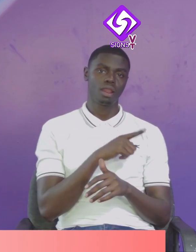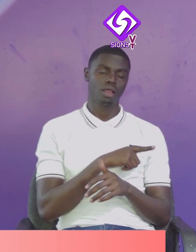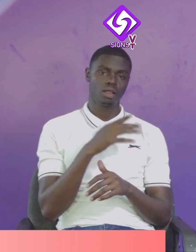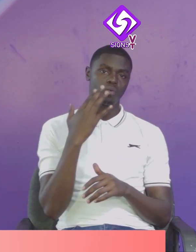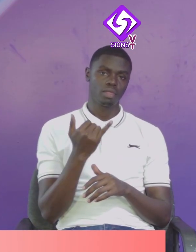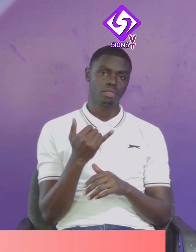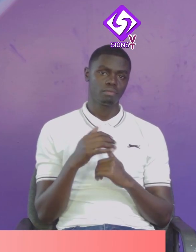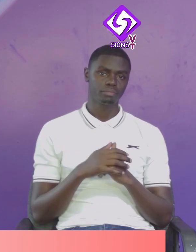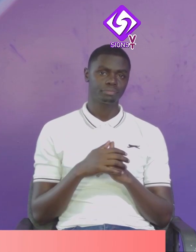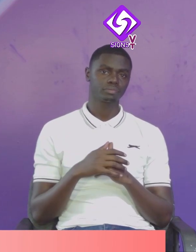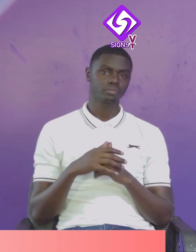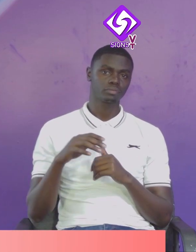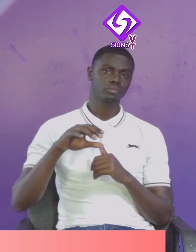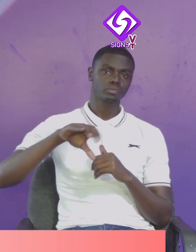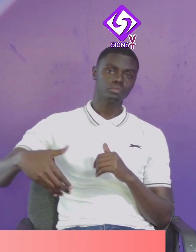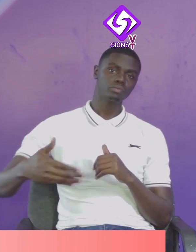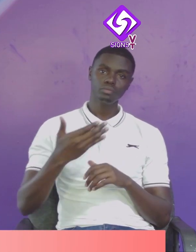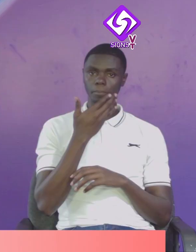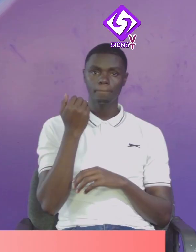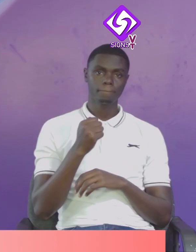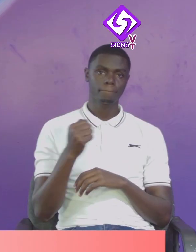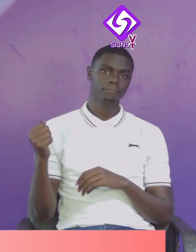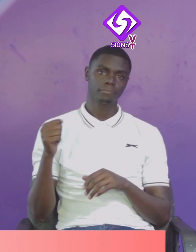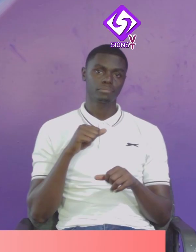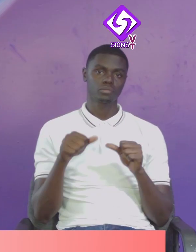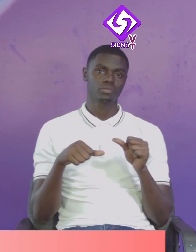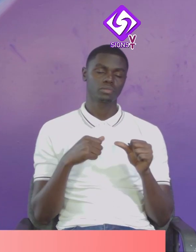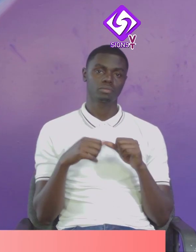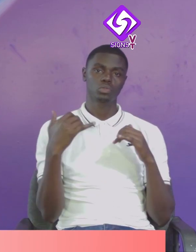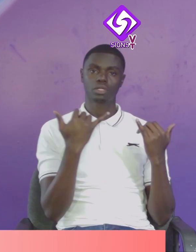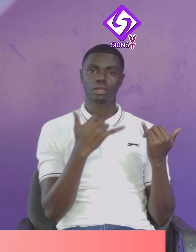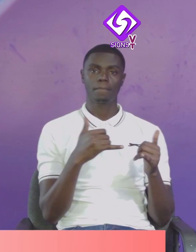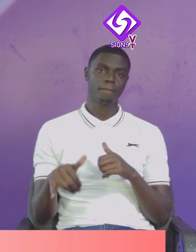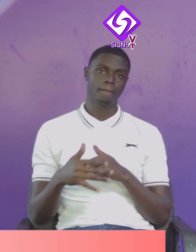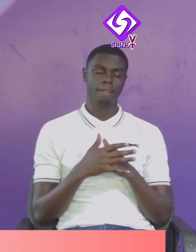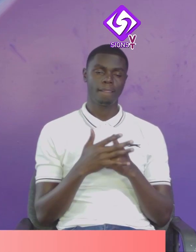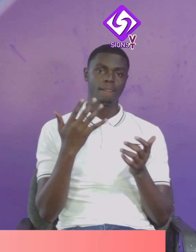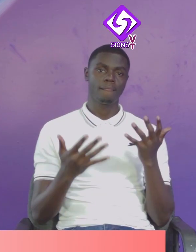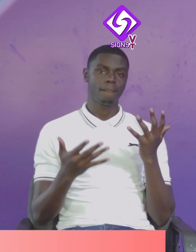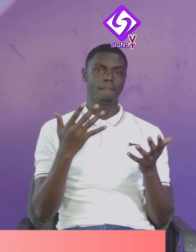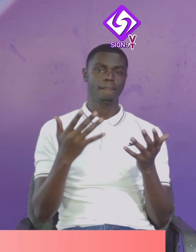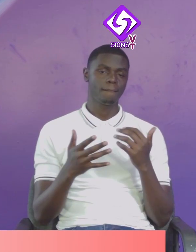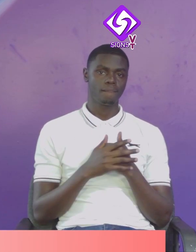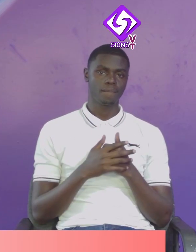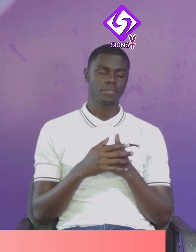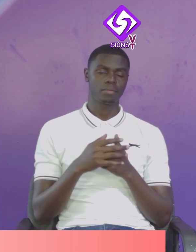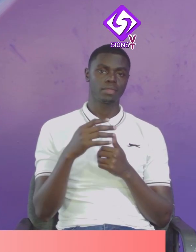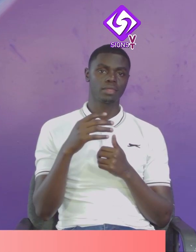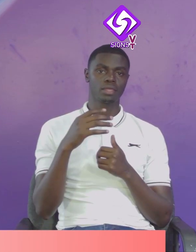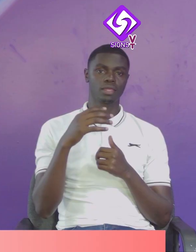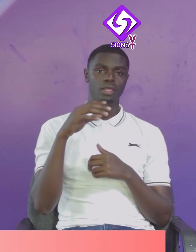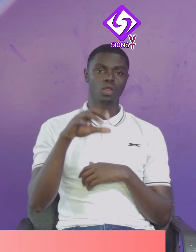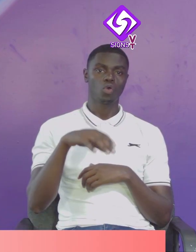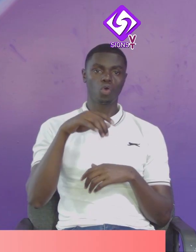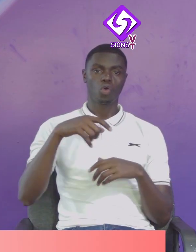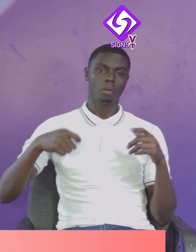because Cameroon was the best side when it comes to playing, and maybe Congo considered